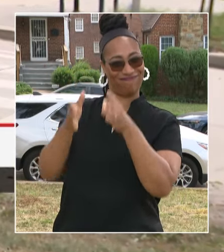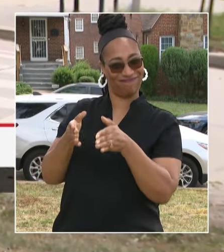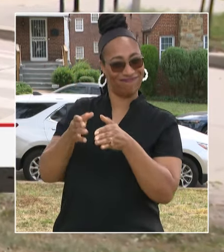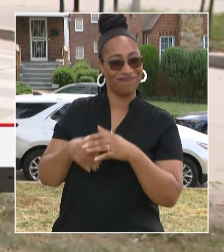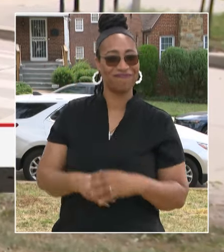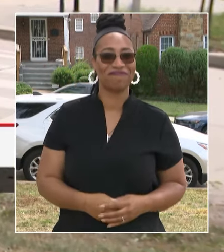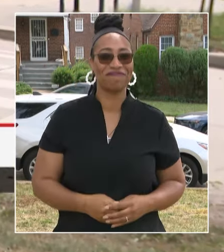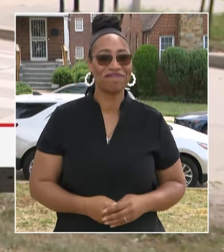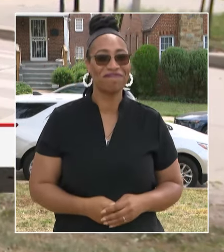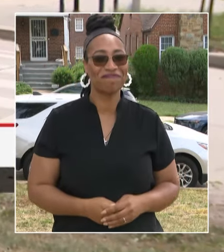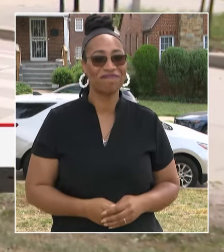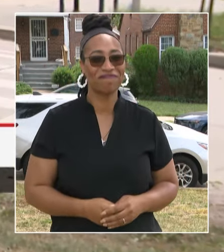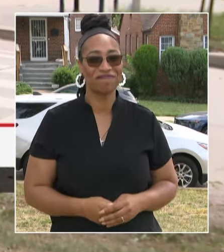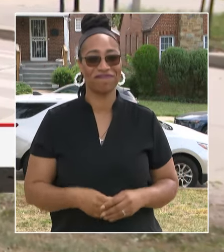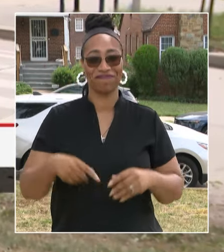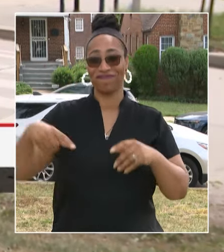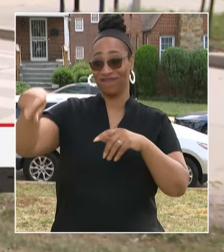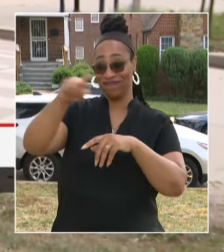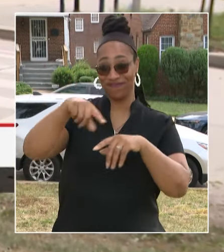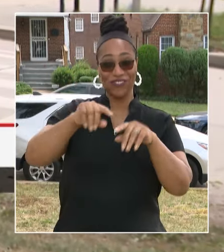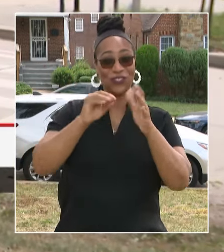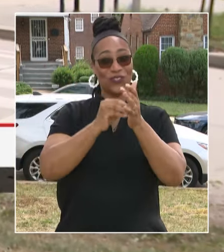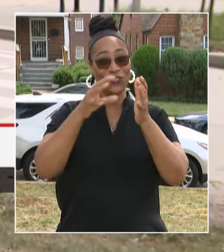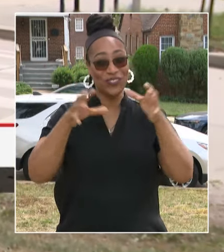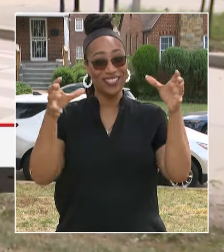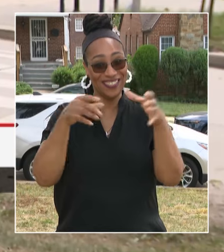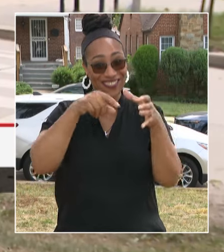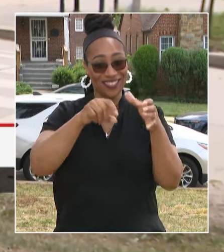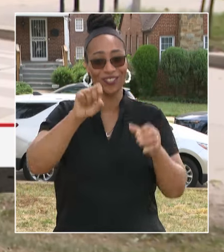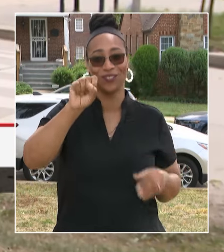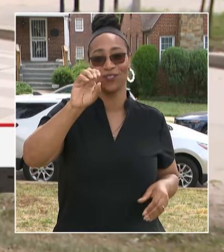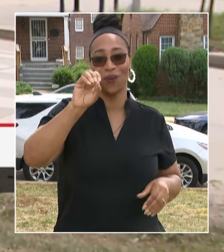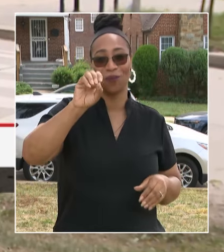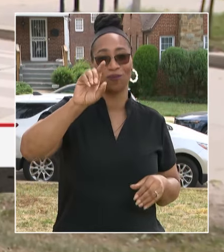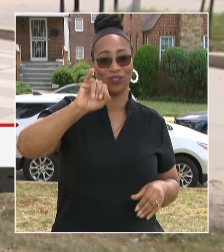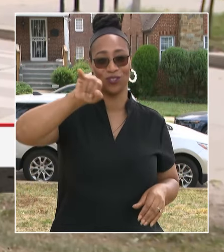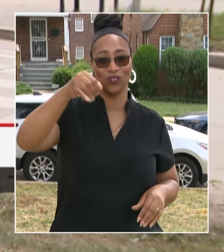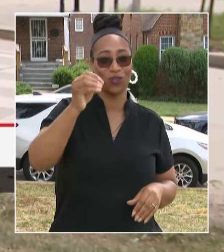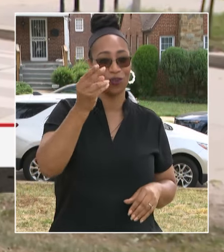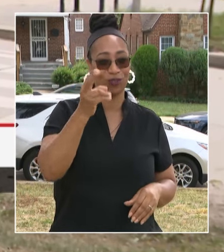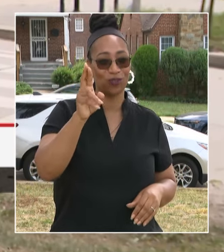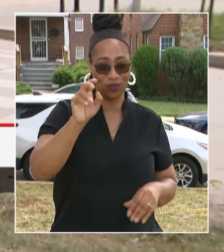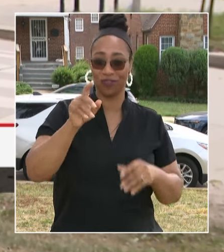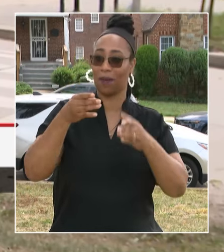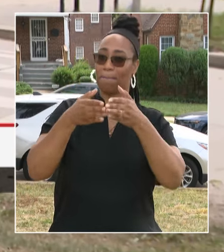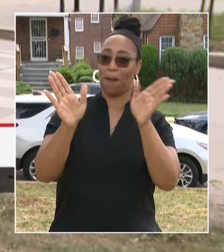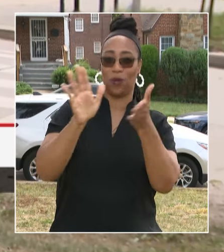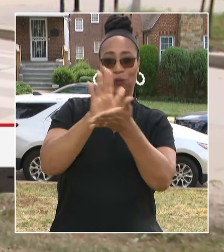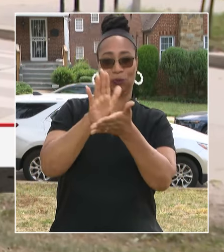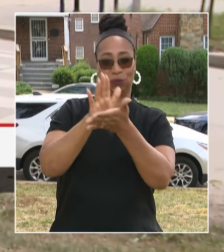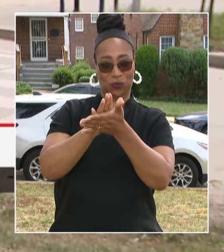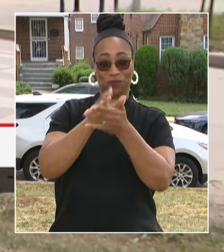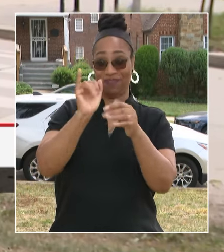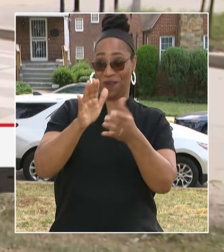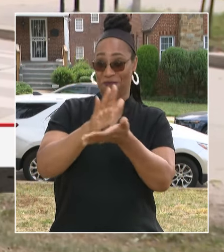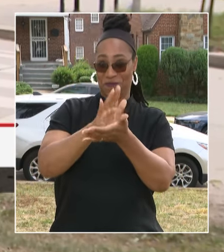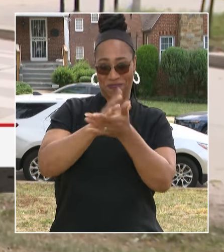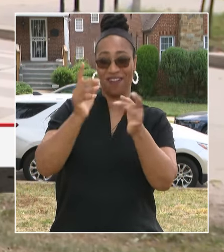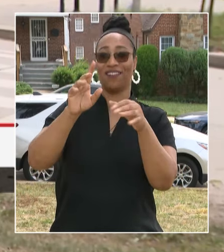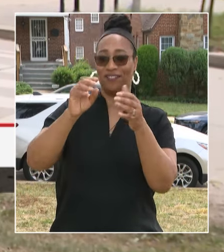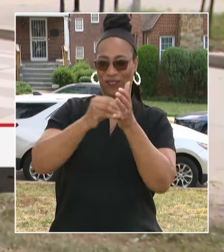School, which is right here behind us. And we will have one of Sojourner Truth's very own, London